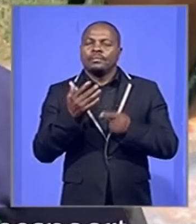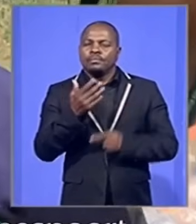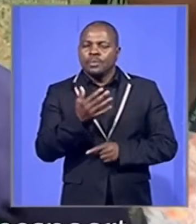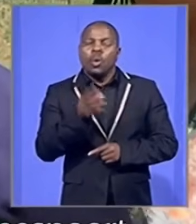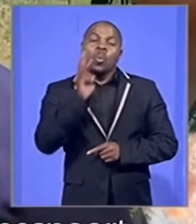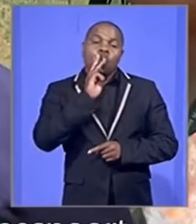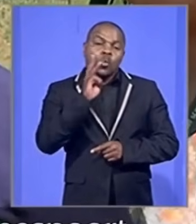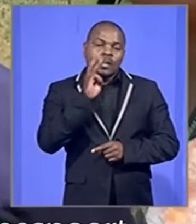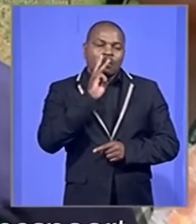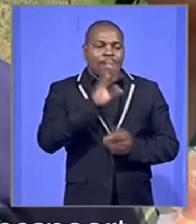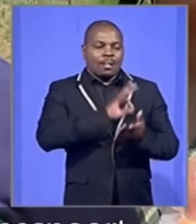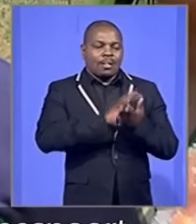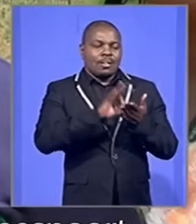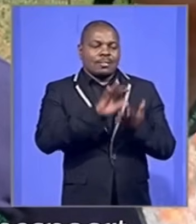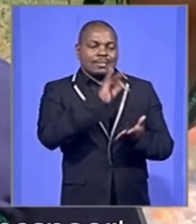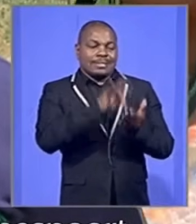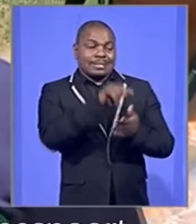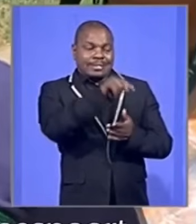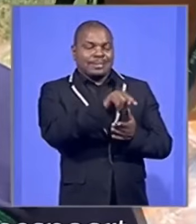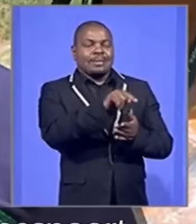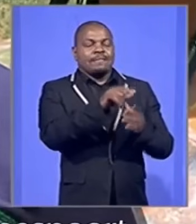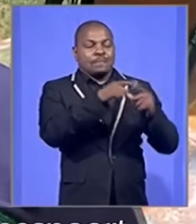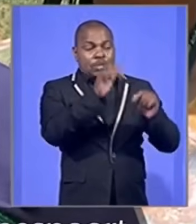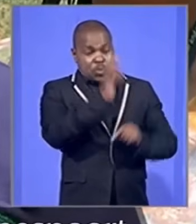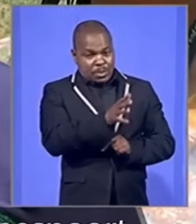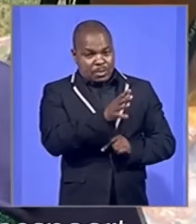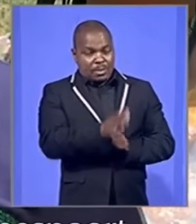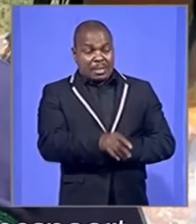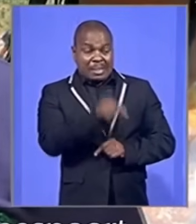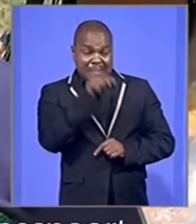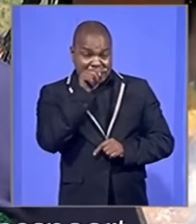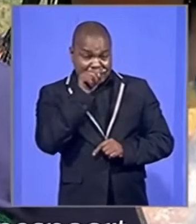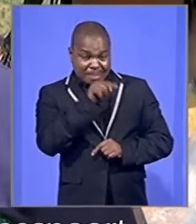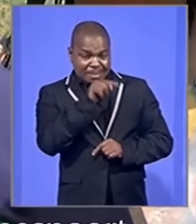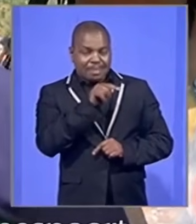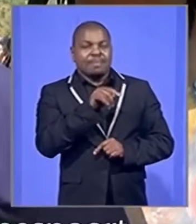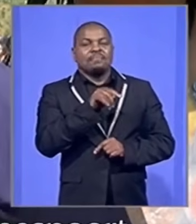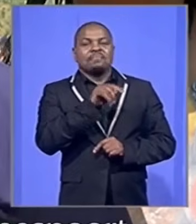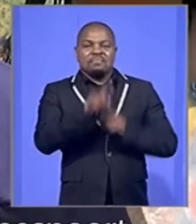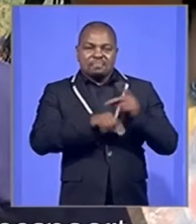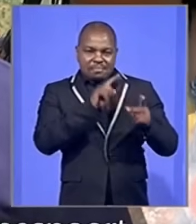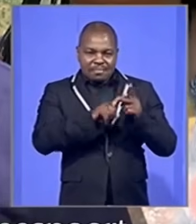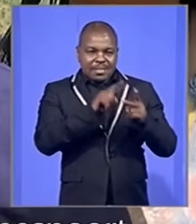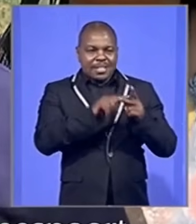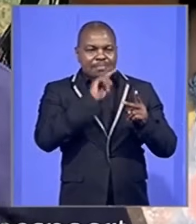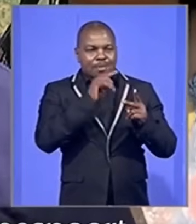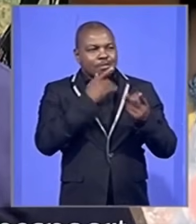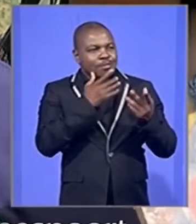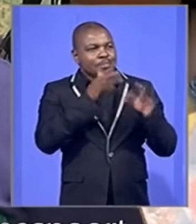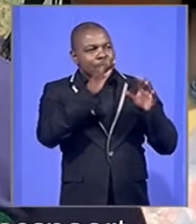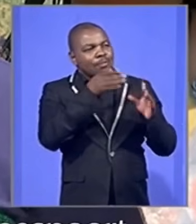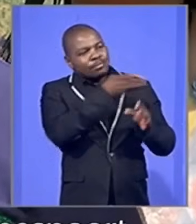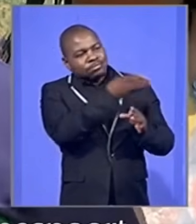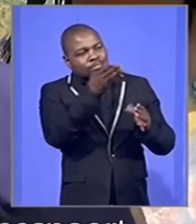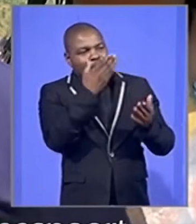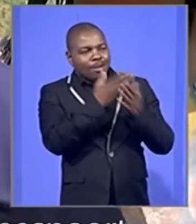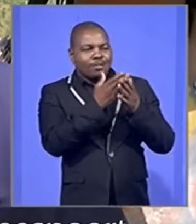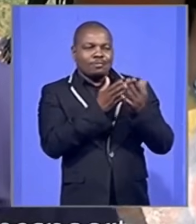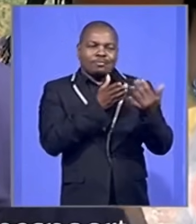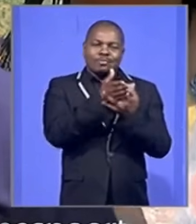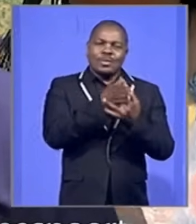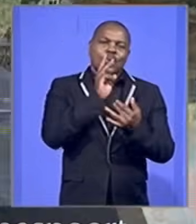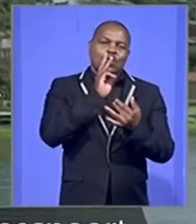water treatment plant. That alone will unleash a new era in terms of people accessing not just water